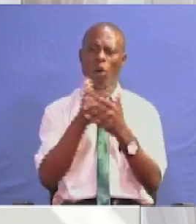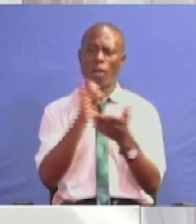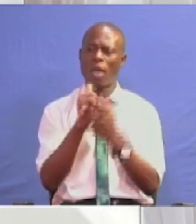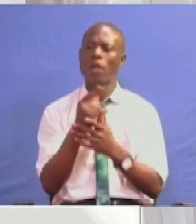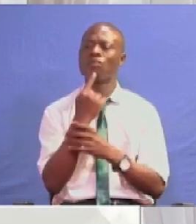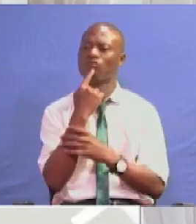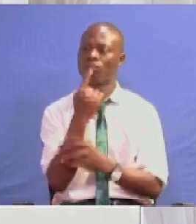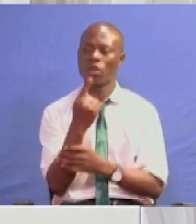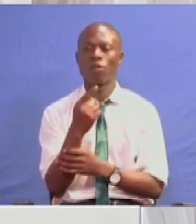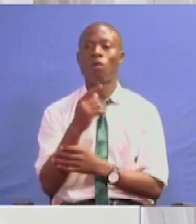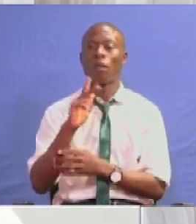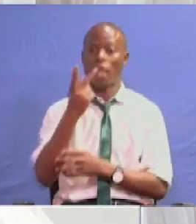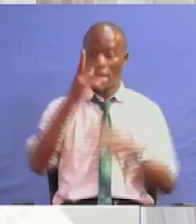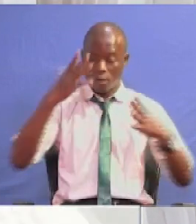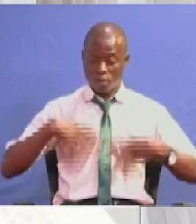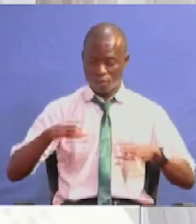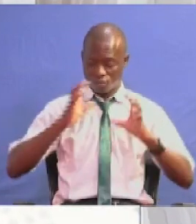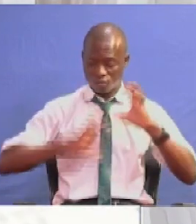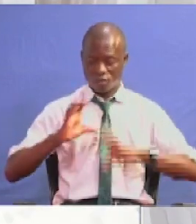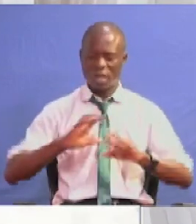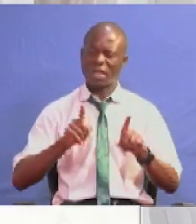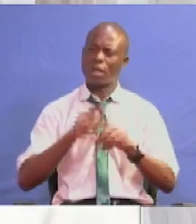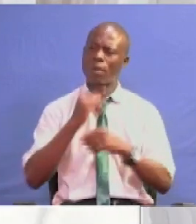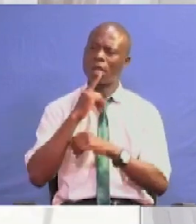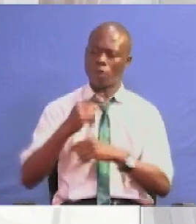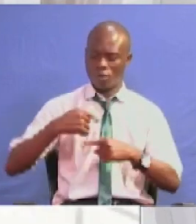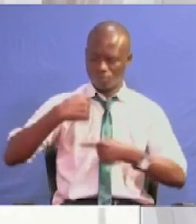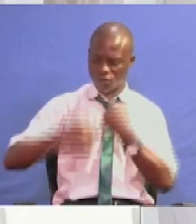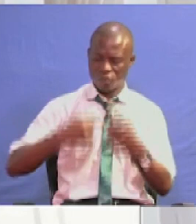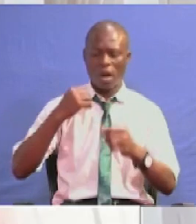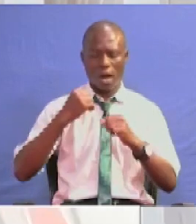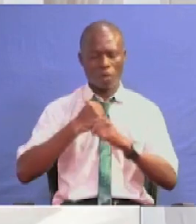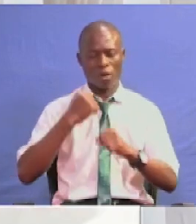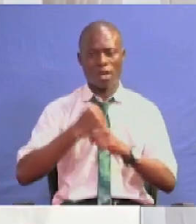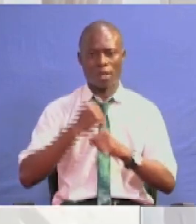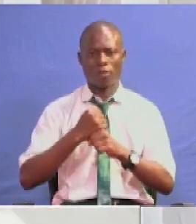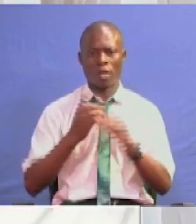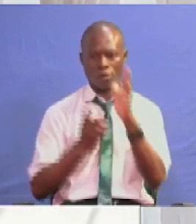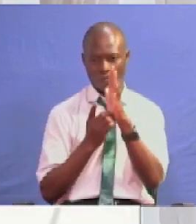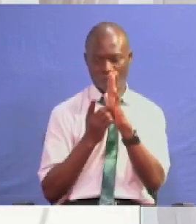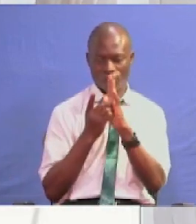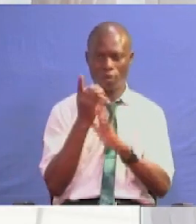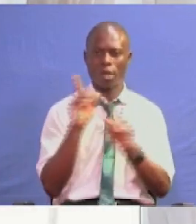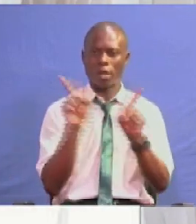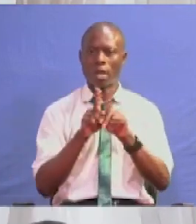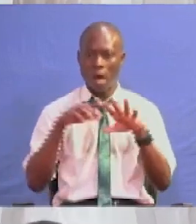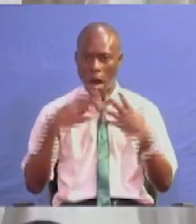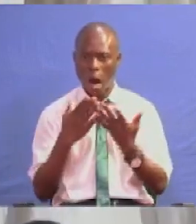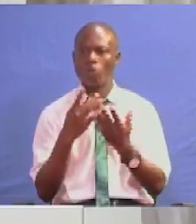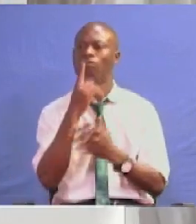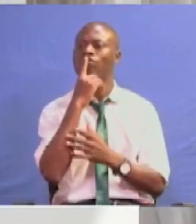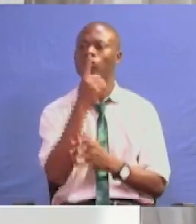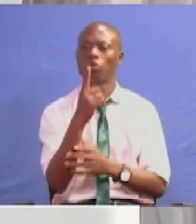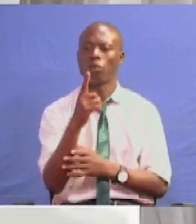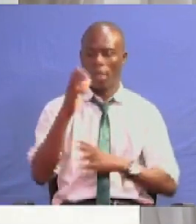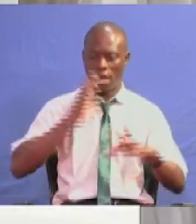wananchi tunasuluhisha na maendeleo tunafikisha vile tuliwaahidi hawa wananchi.